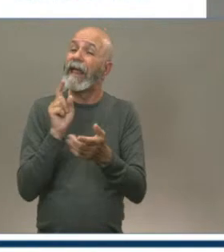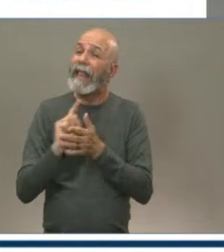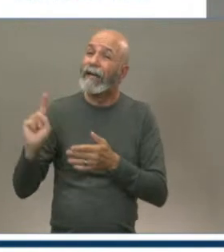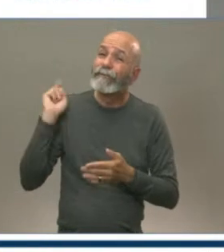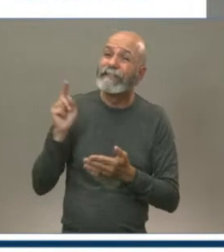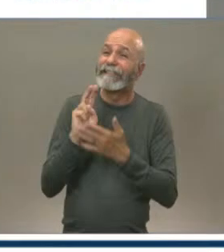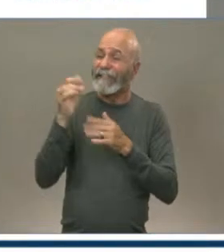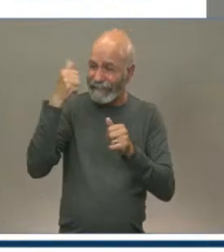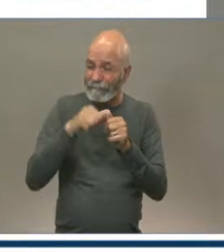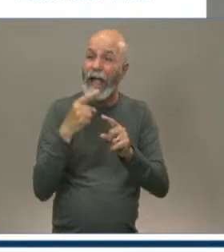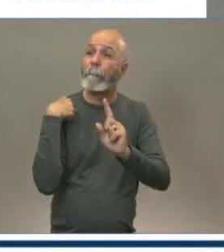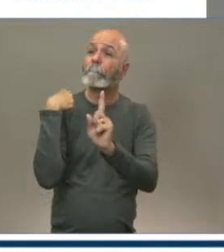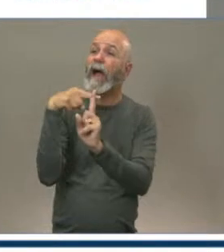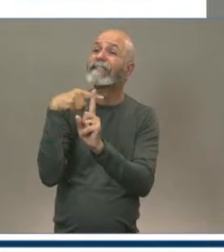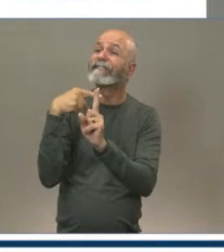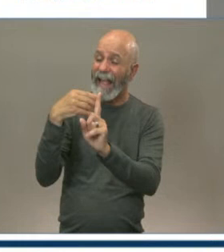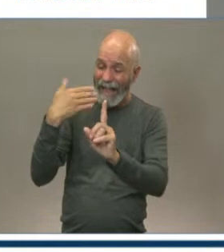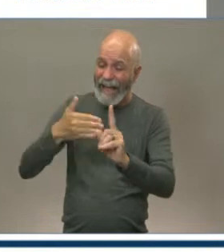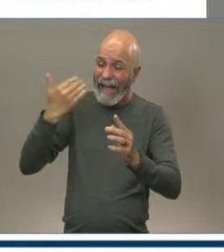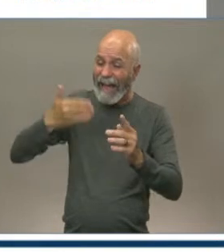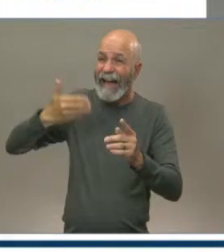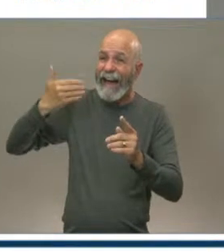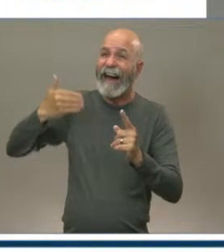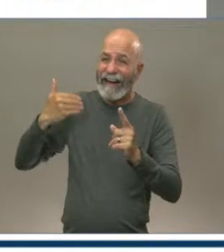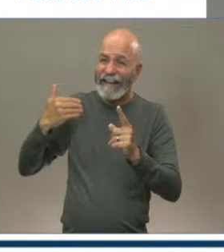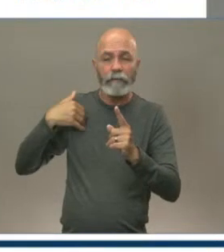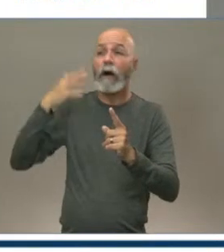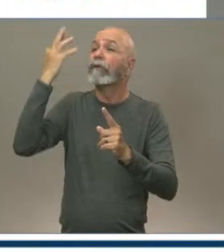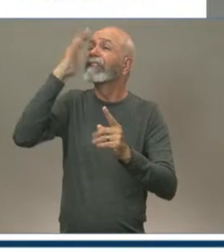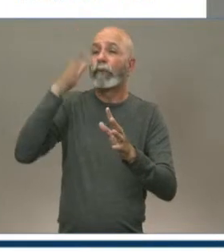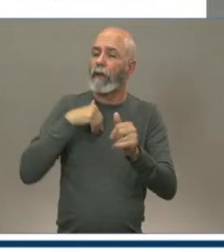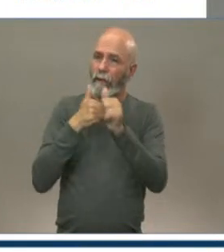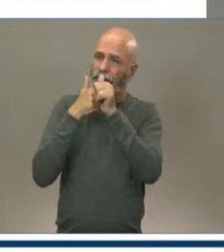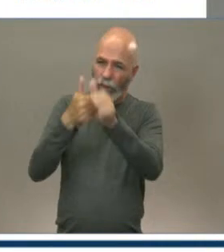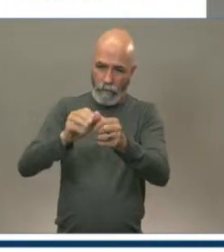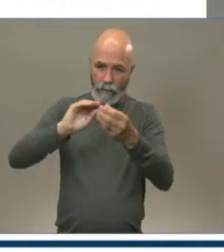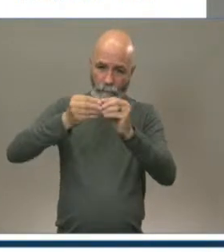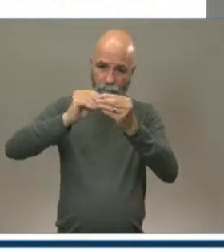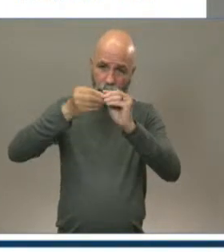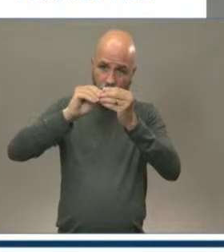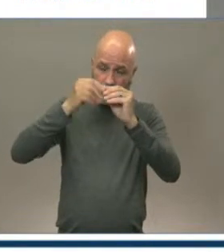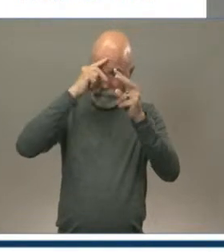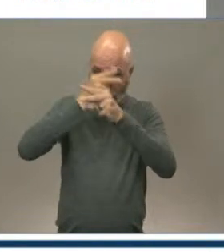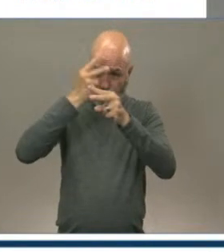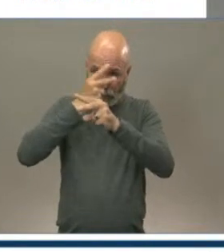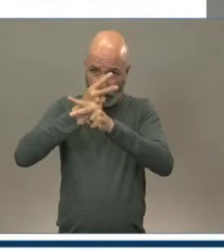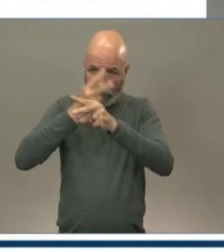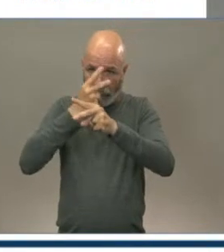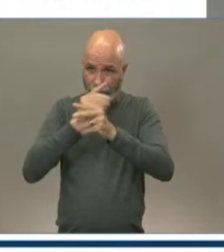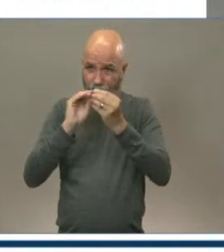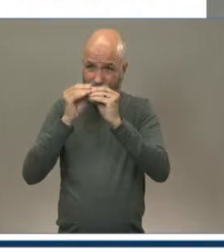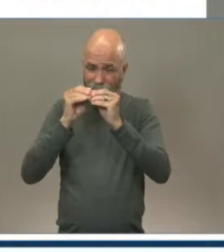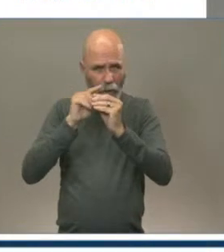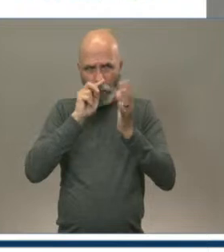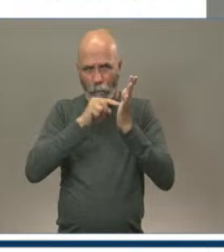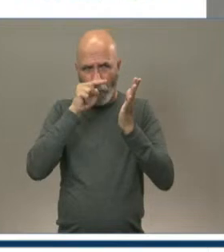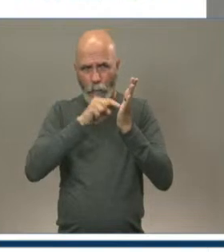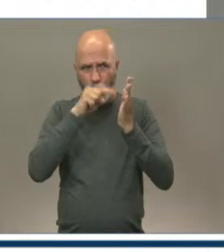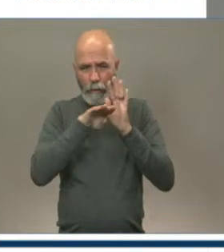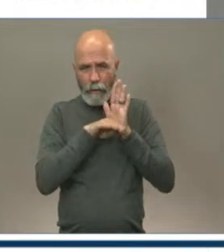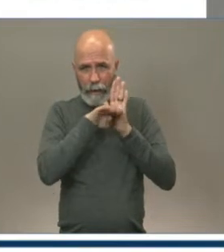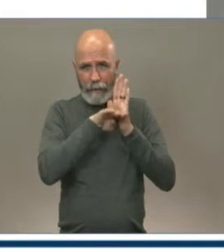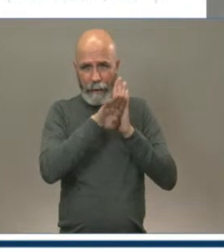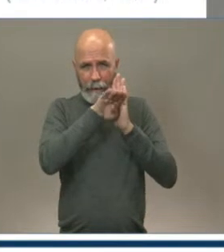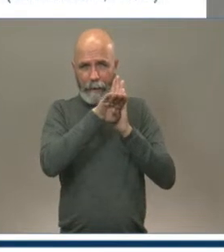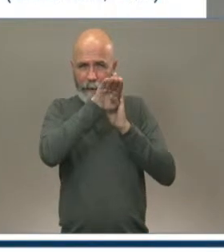an individual number, it's the trend. And we certainly are in the last few days starting to see a trend downward. There are going to be fluctuations within that.